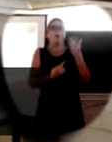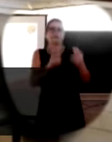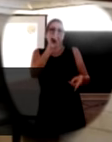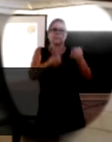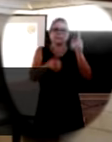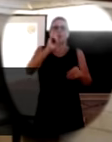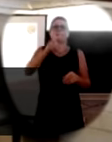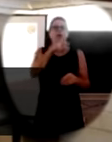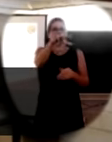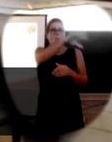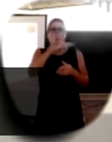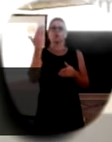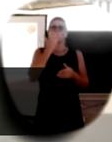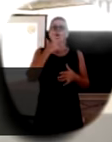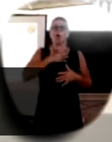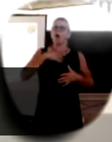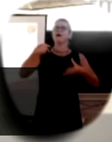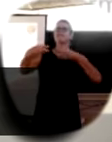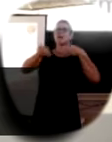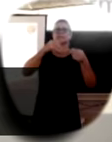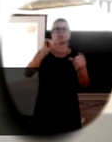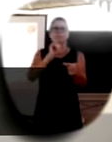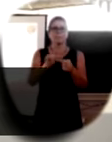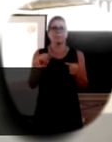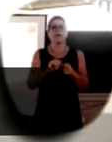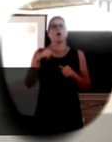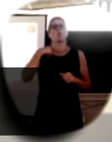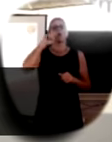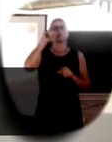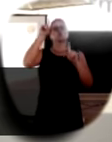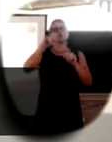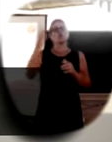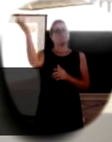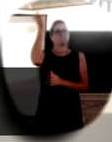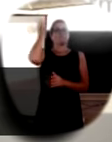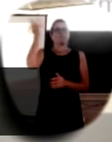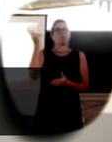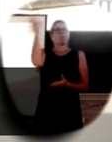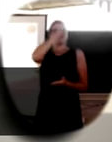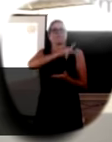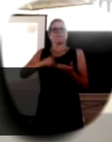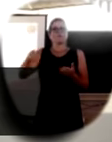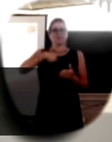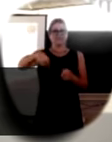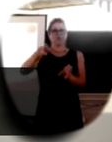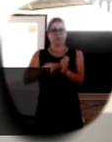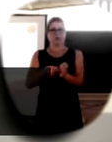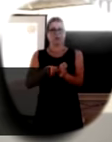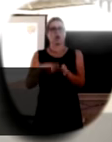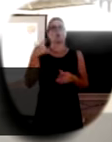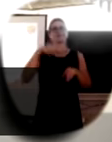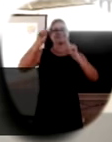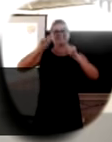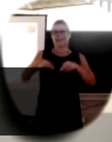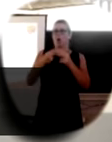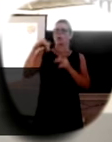the flexibility. And we're going to do a formal feedback and review process this year because we've started it with all the